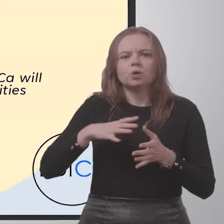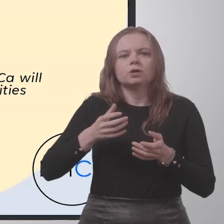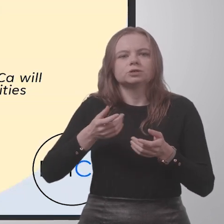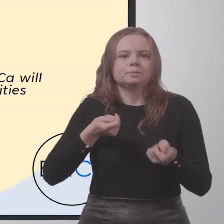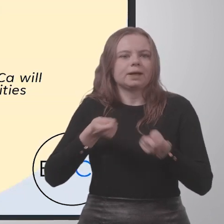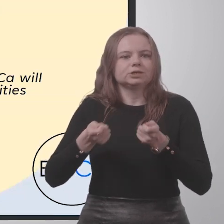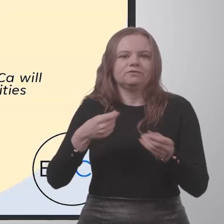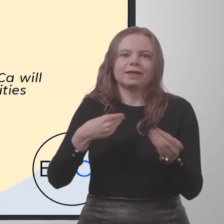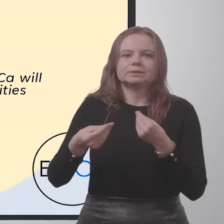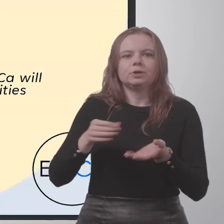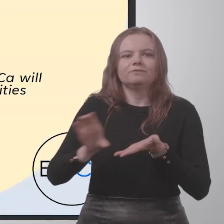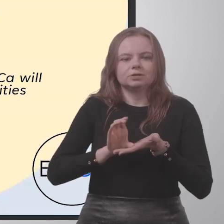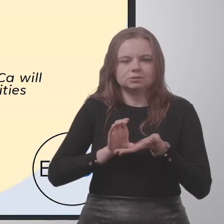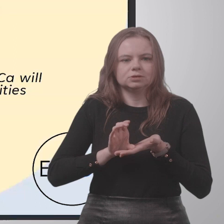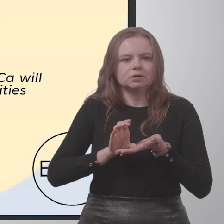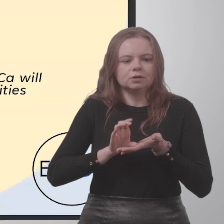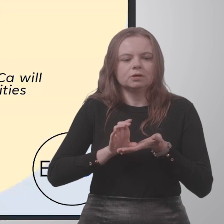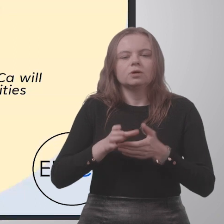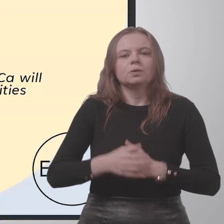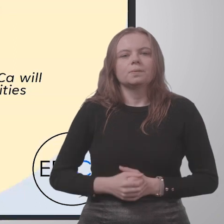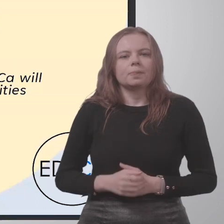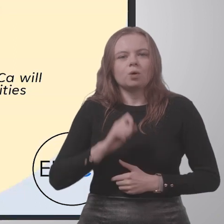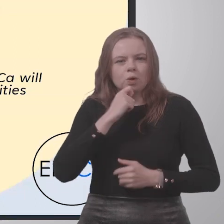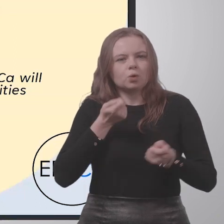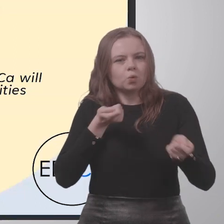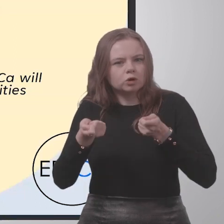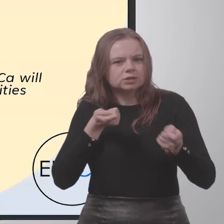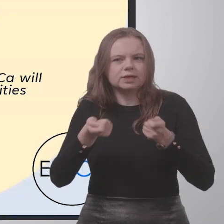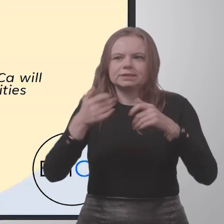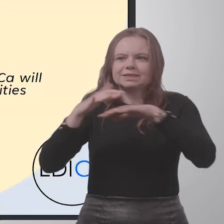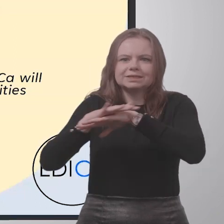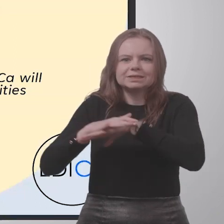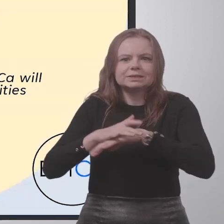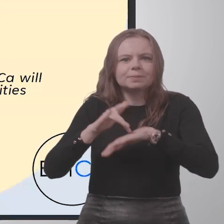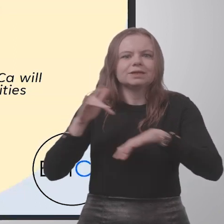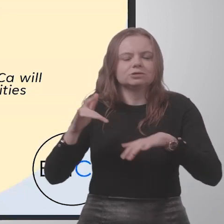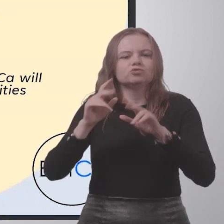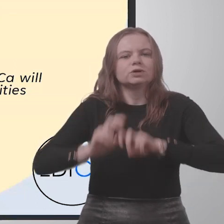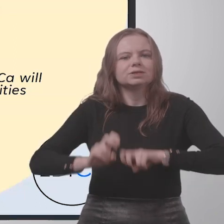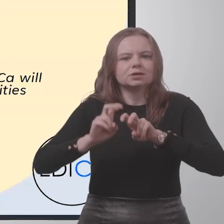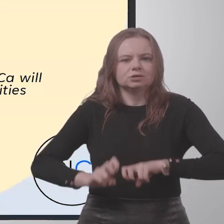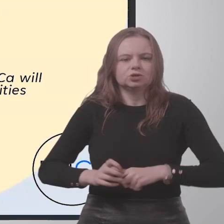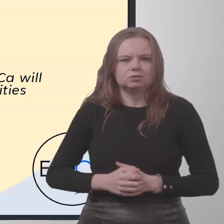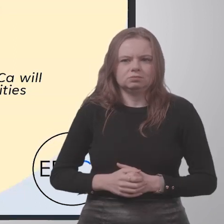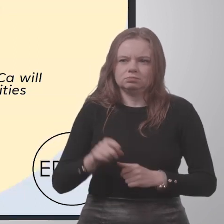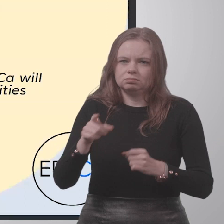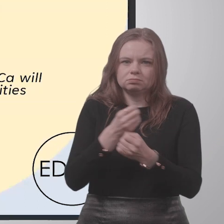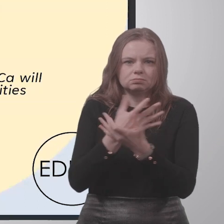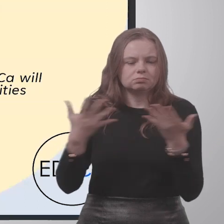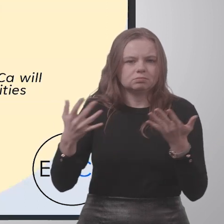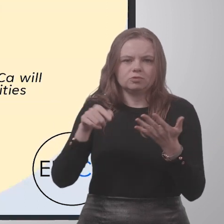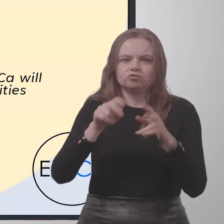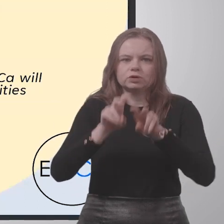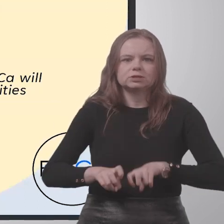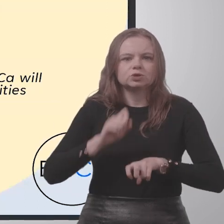fund, EDICa will coordinate and disseminate interdisciplinary research. And much of this research is really going to kind of canvas the national